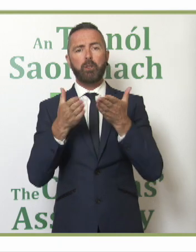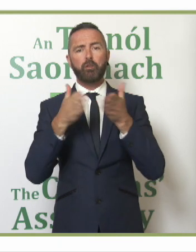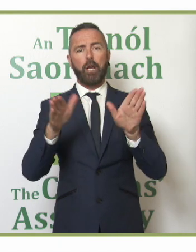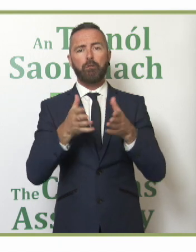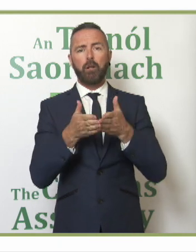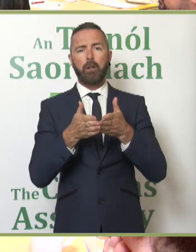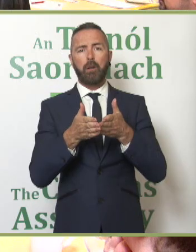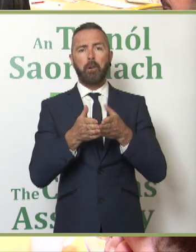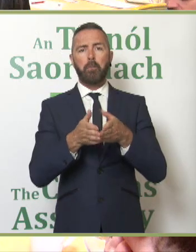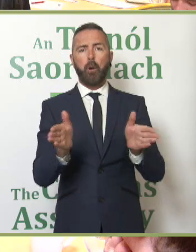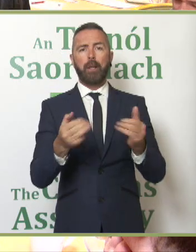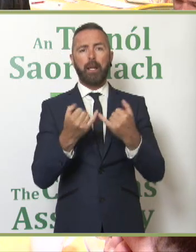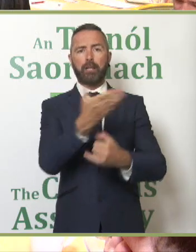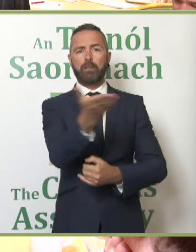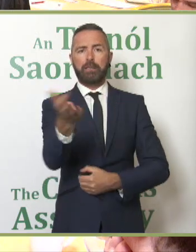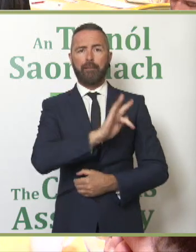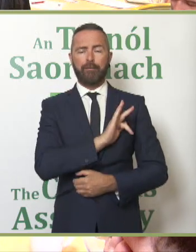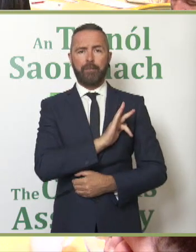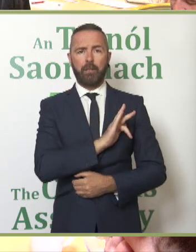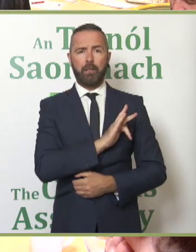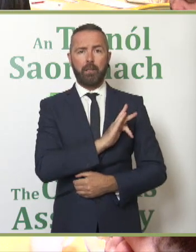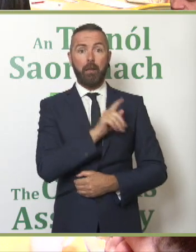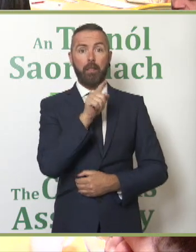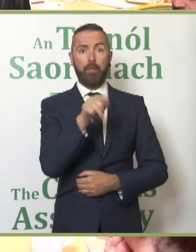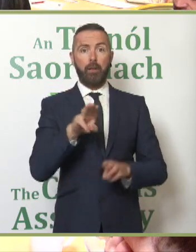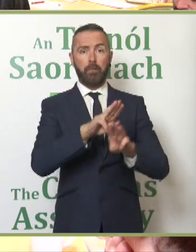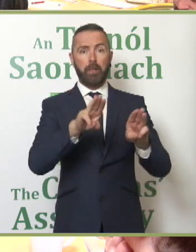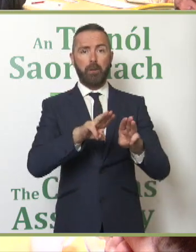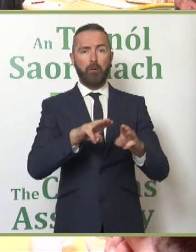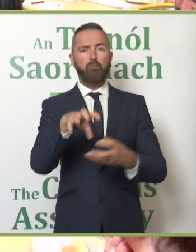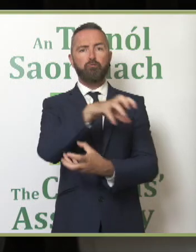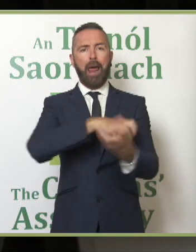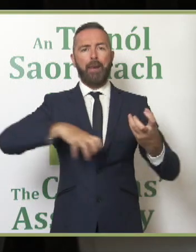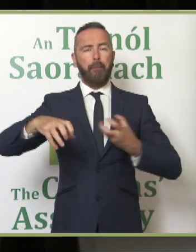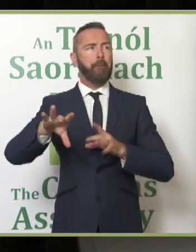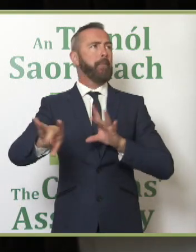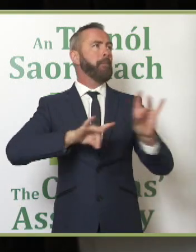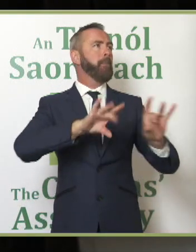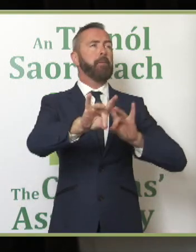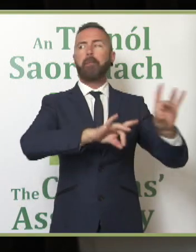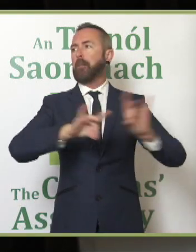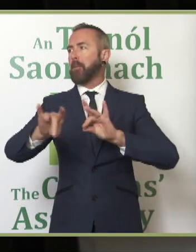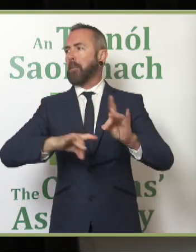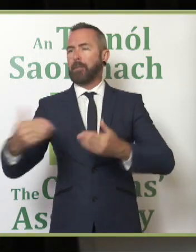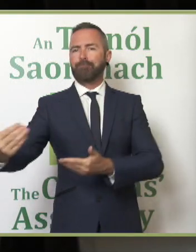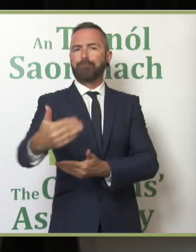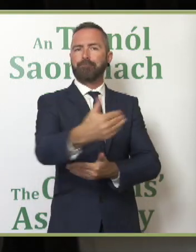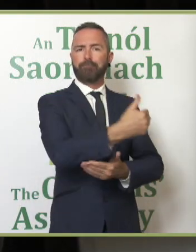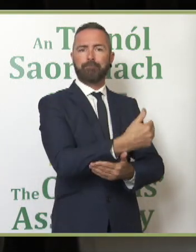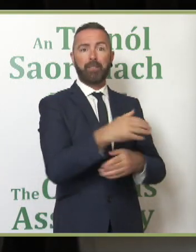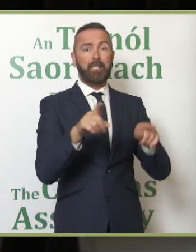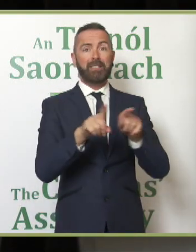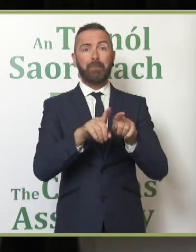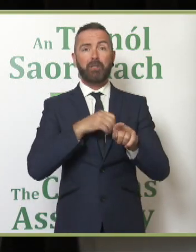yourselves. And these 100 people are usually randomly selected, which is a bit similar to the way that members of a legal